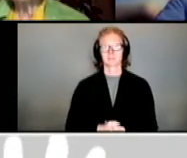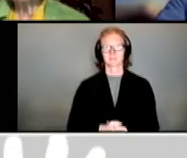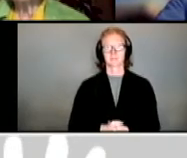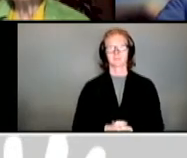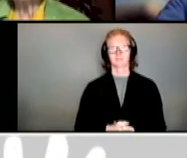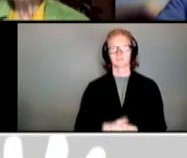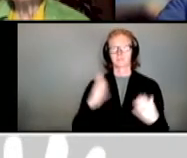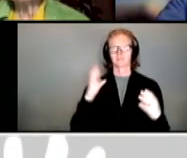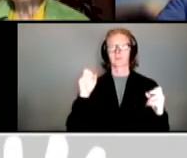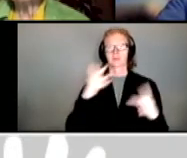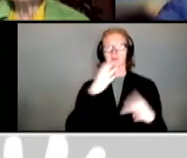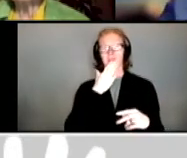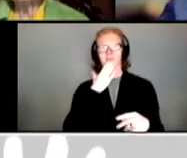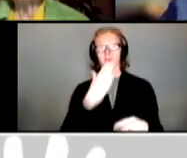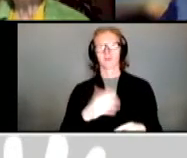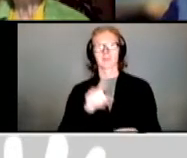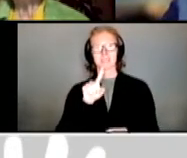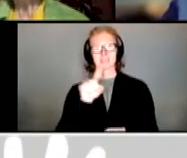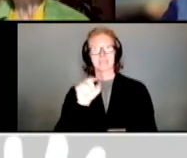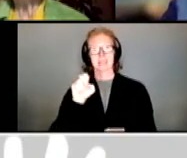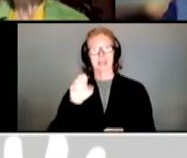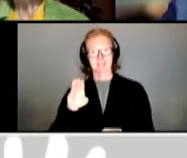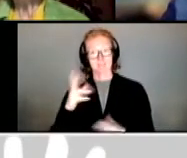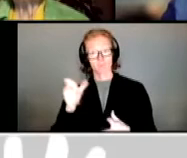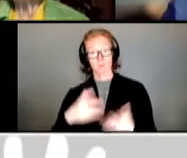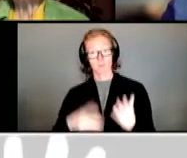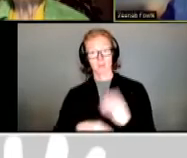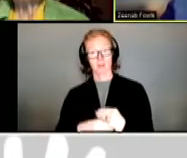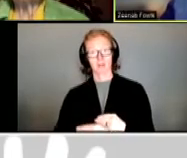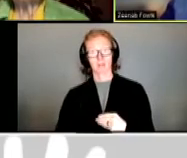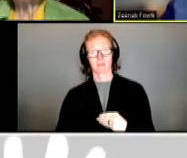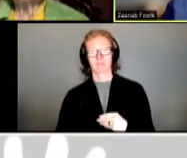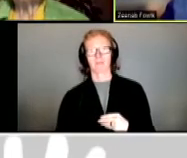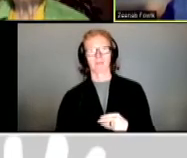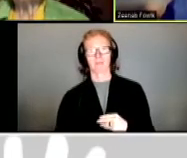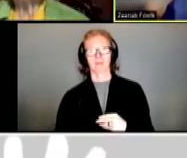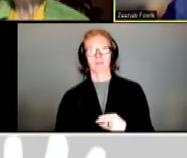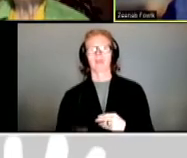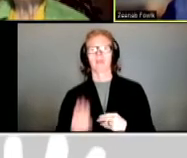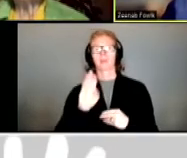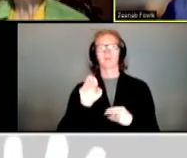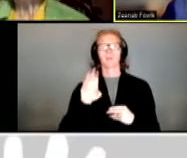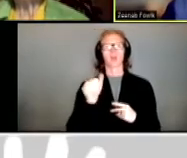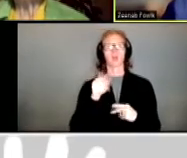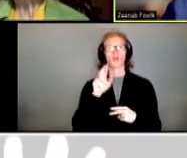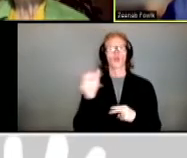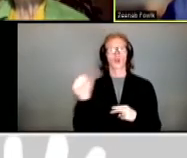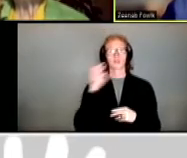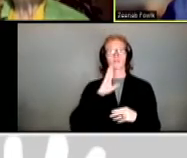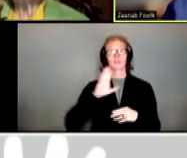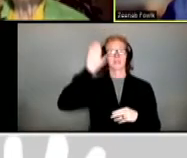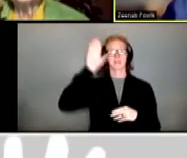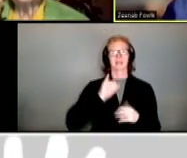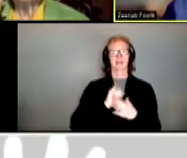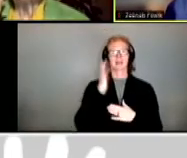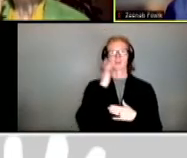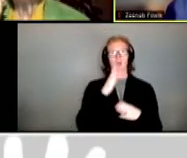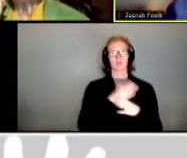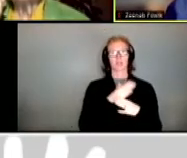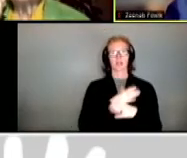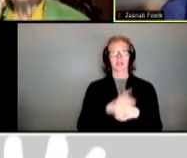Thank you. Zainab, did you want to bring up anything else? No, Barbara Ross was raising her hand. I'm sorry. That's what I was just sharing.